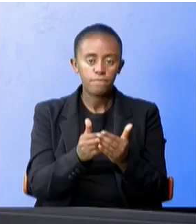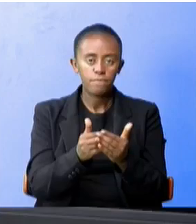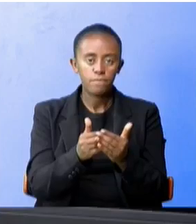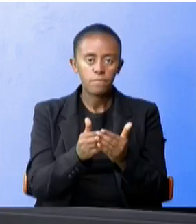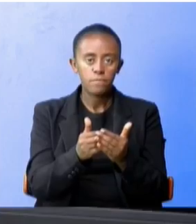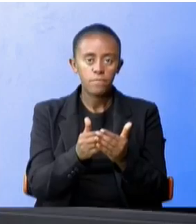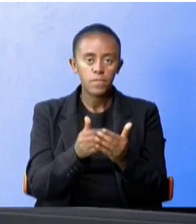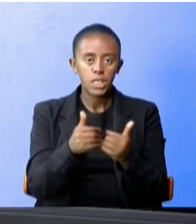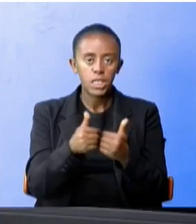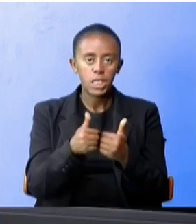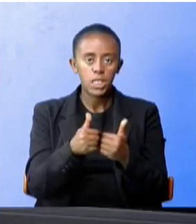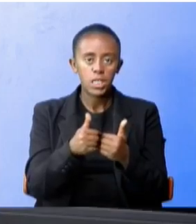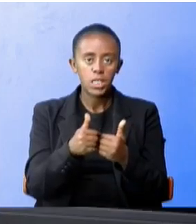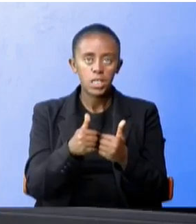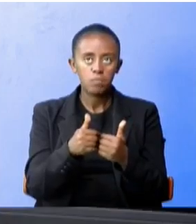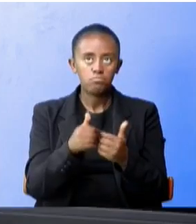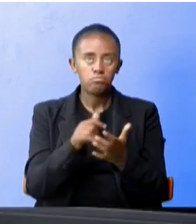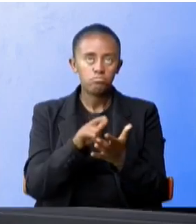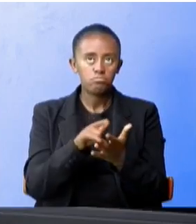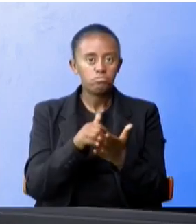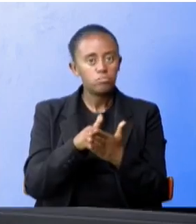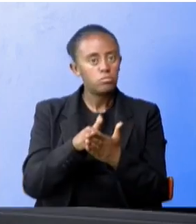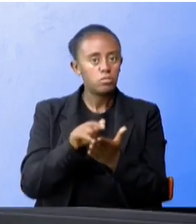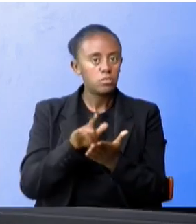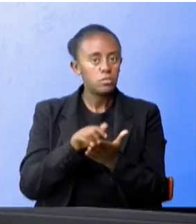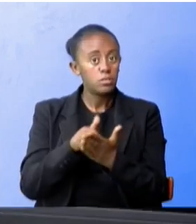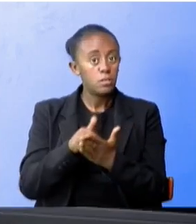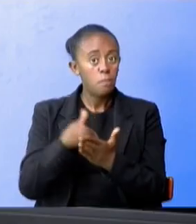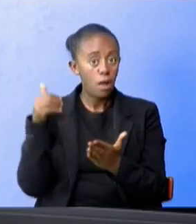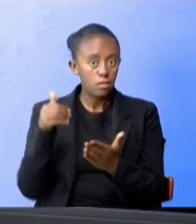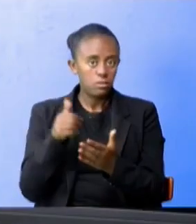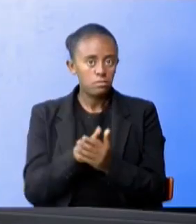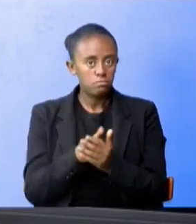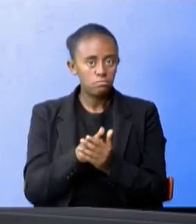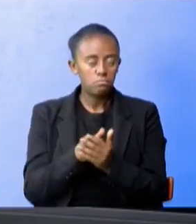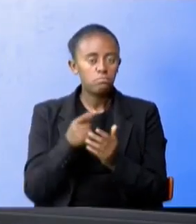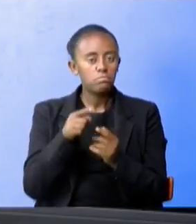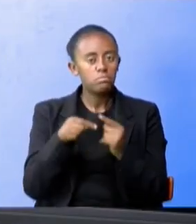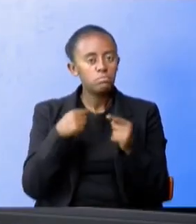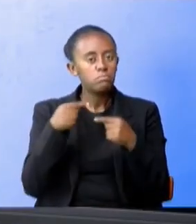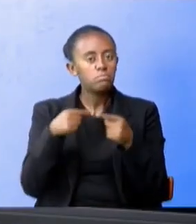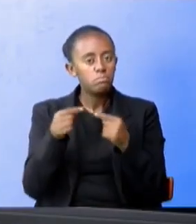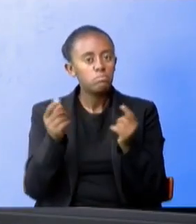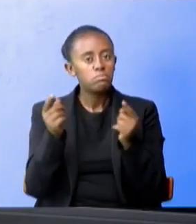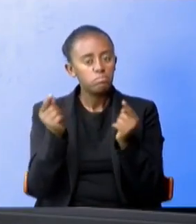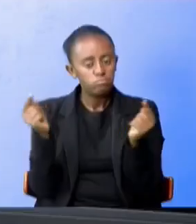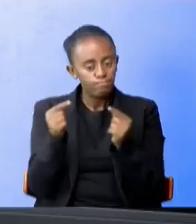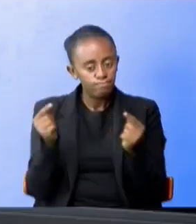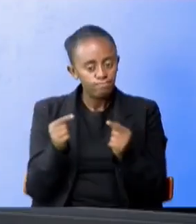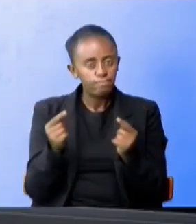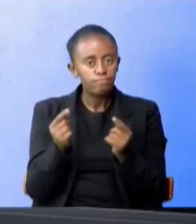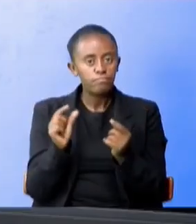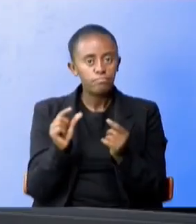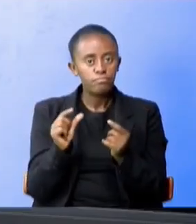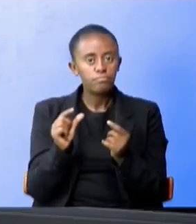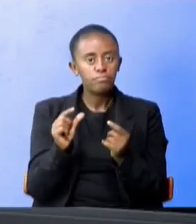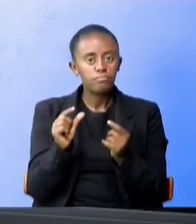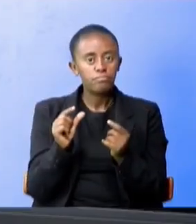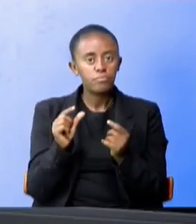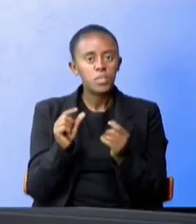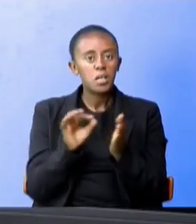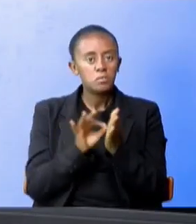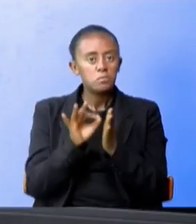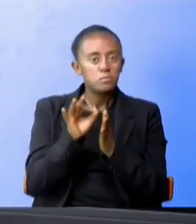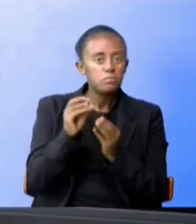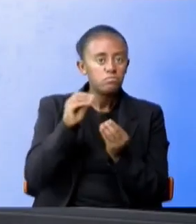depart. So if you see all of these, they are going away from each other. If we say